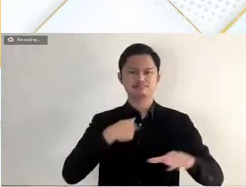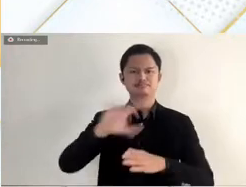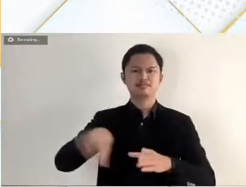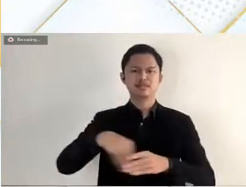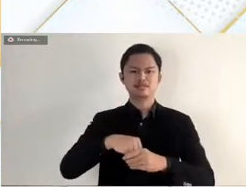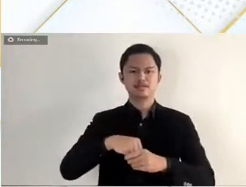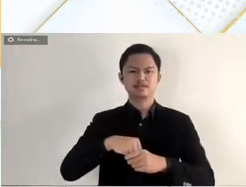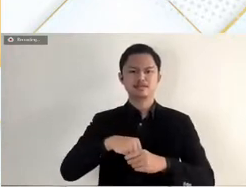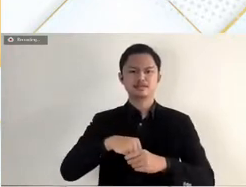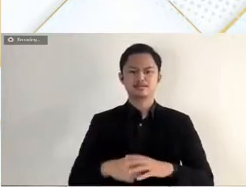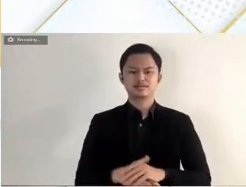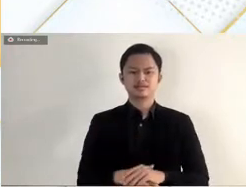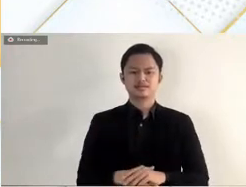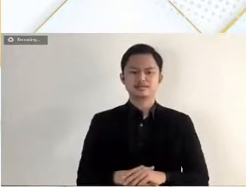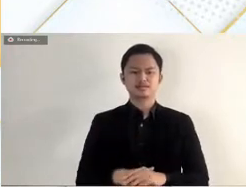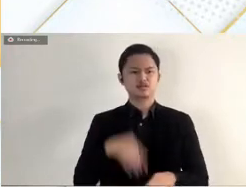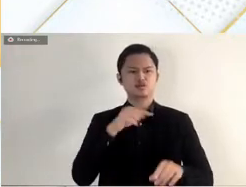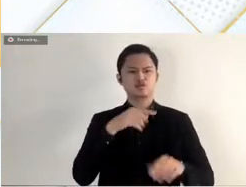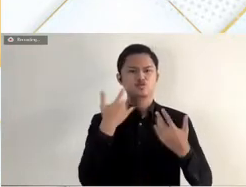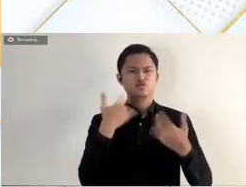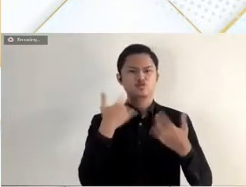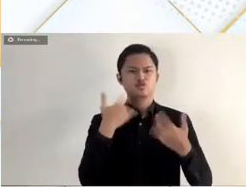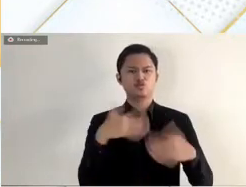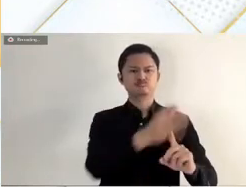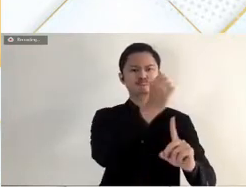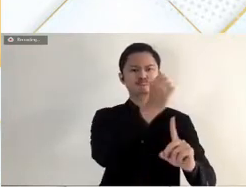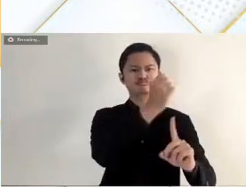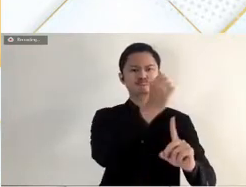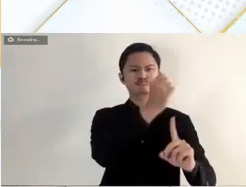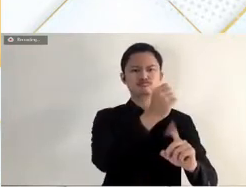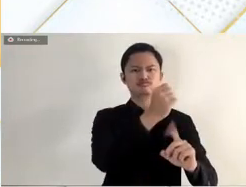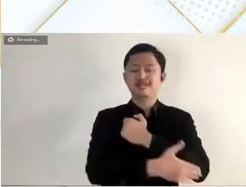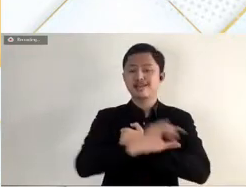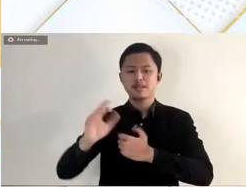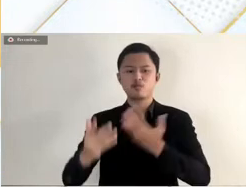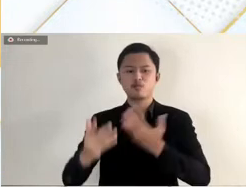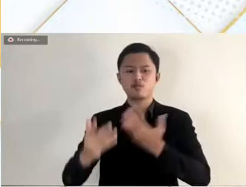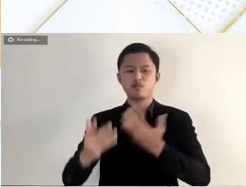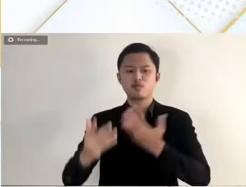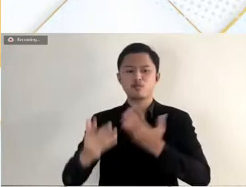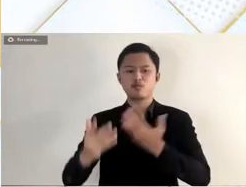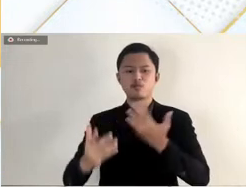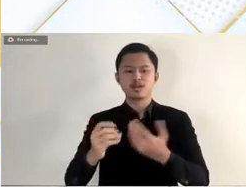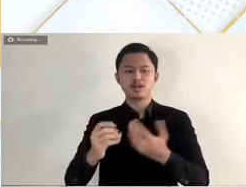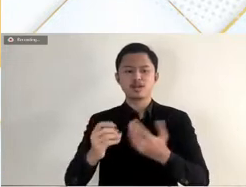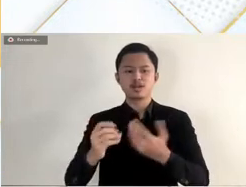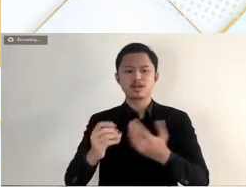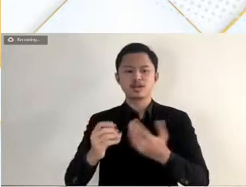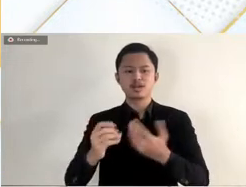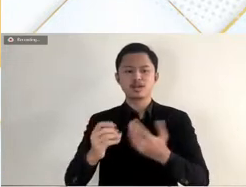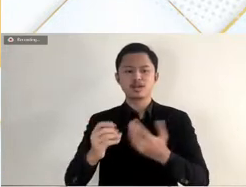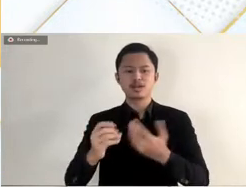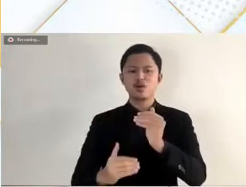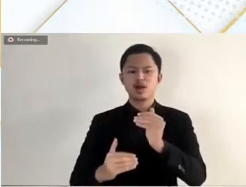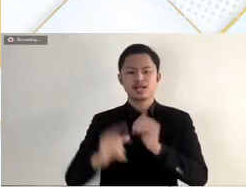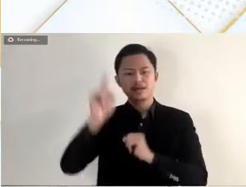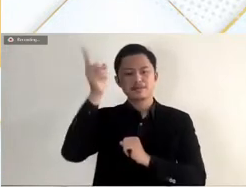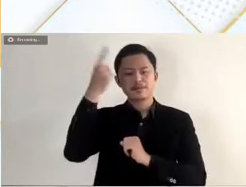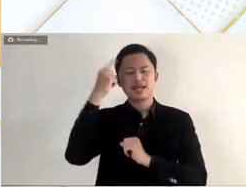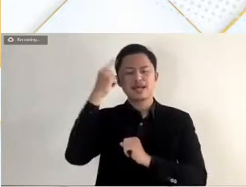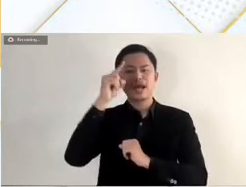an outstanding achievement, given a country of less than 1 million people, and for the government to